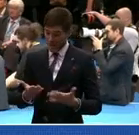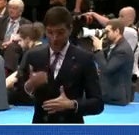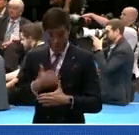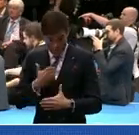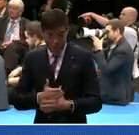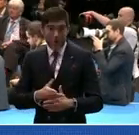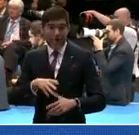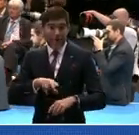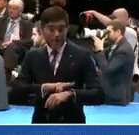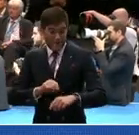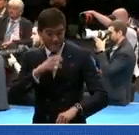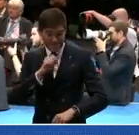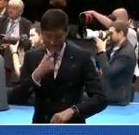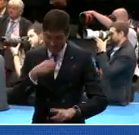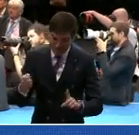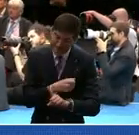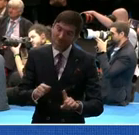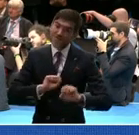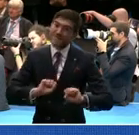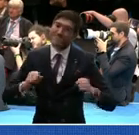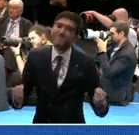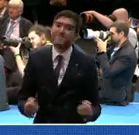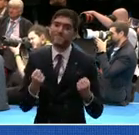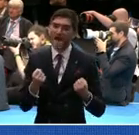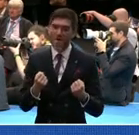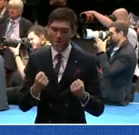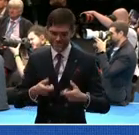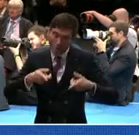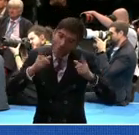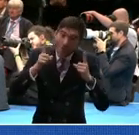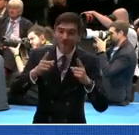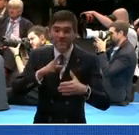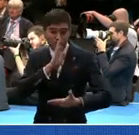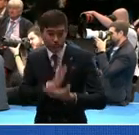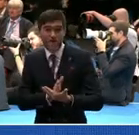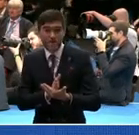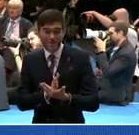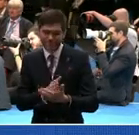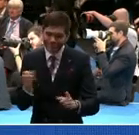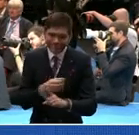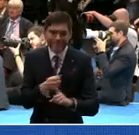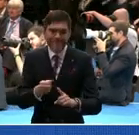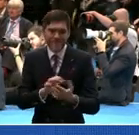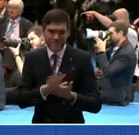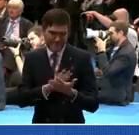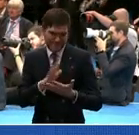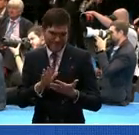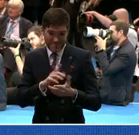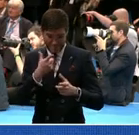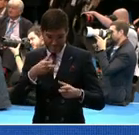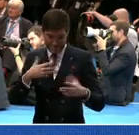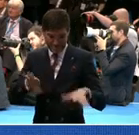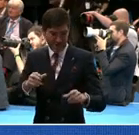officer was able to abuse his position of power, authority, and trust to commit such a horrific